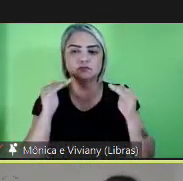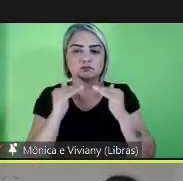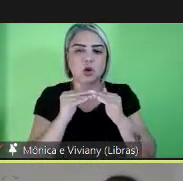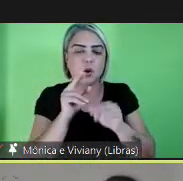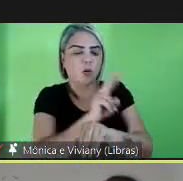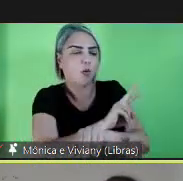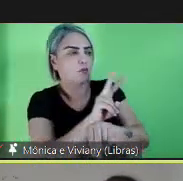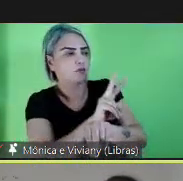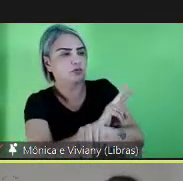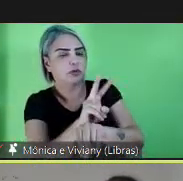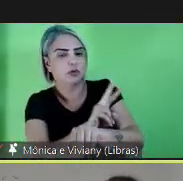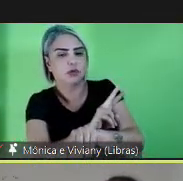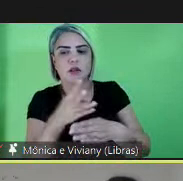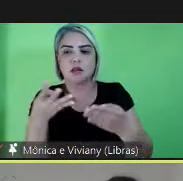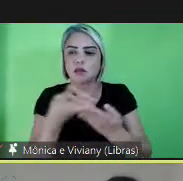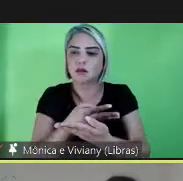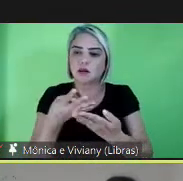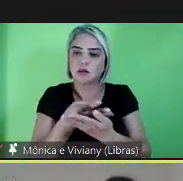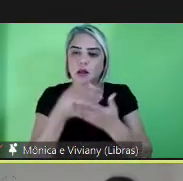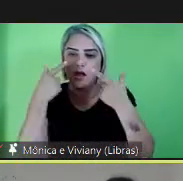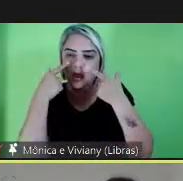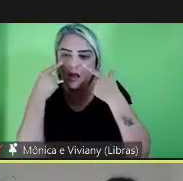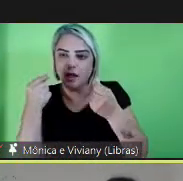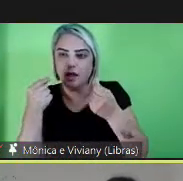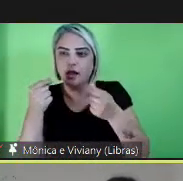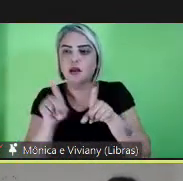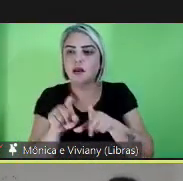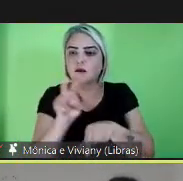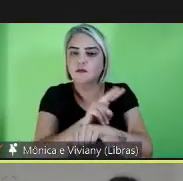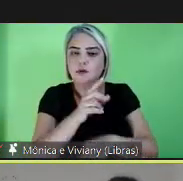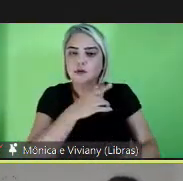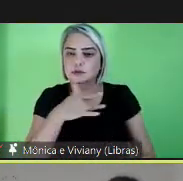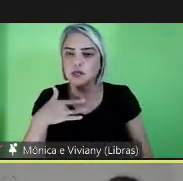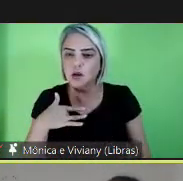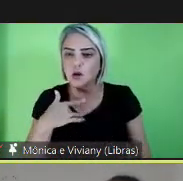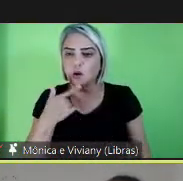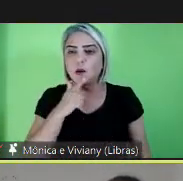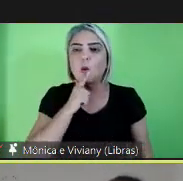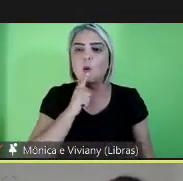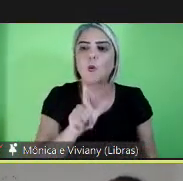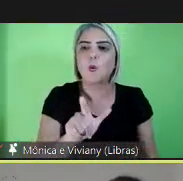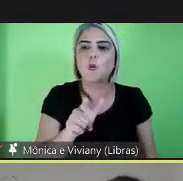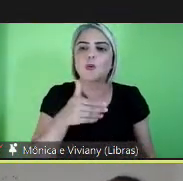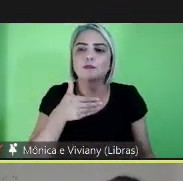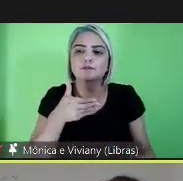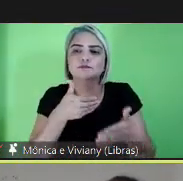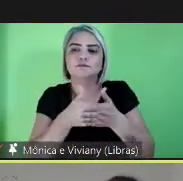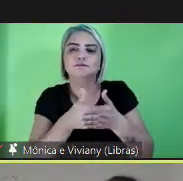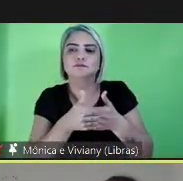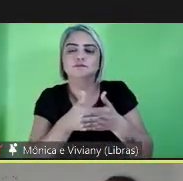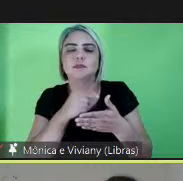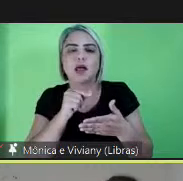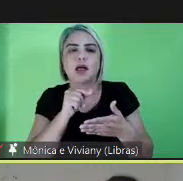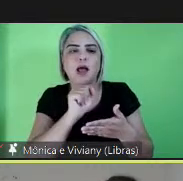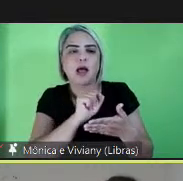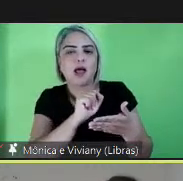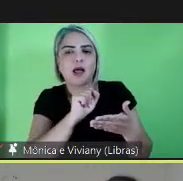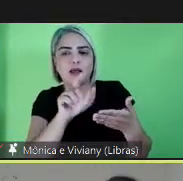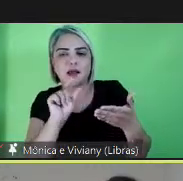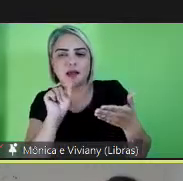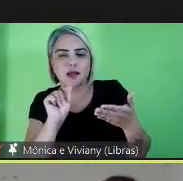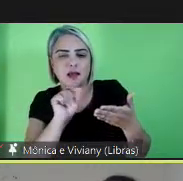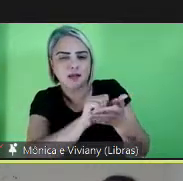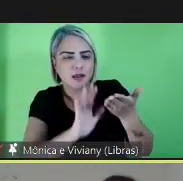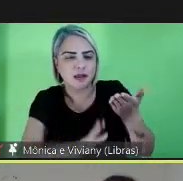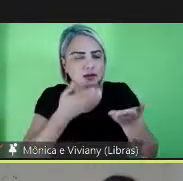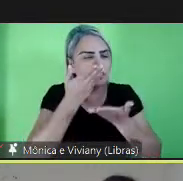because it connects with vigilance. So we have a network for attention and care and vigilance in health to be able to approximate